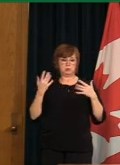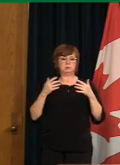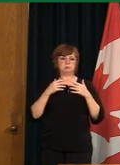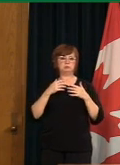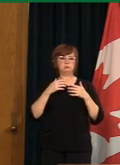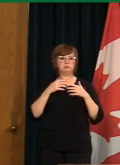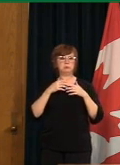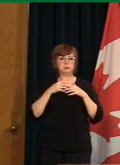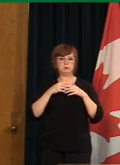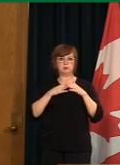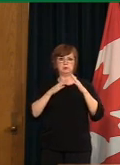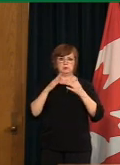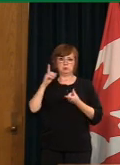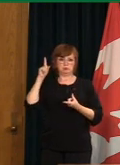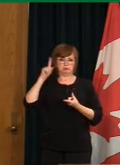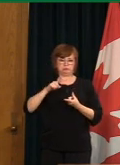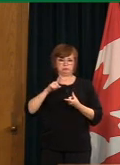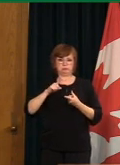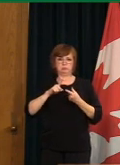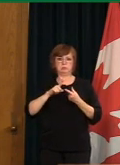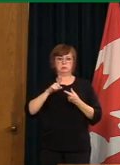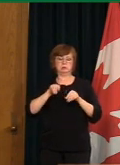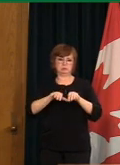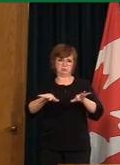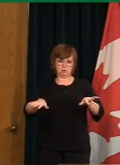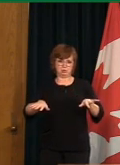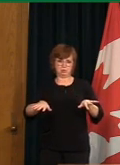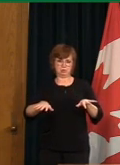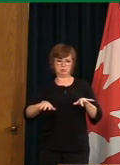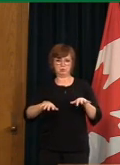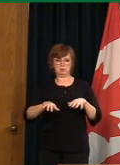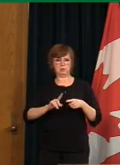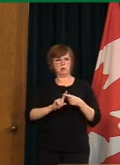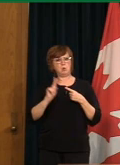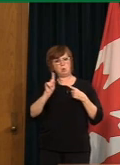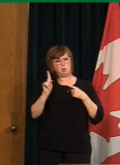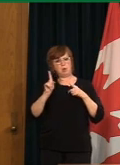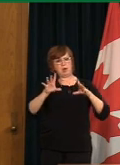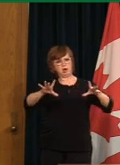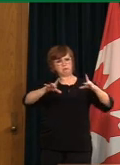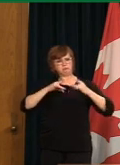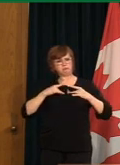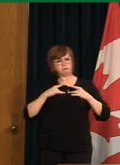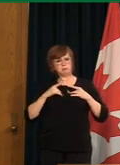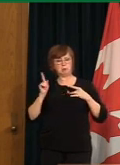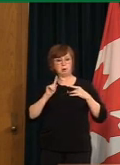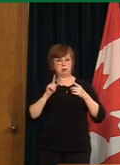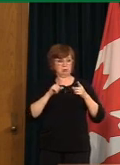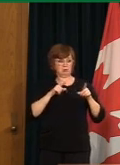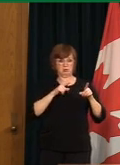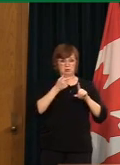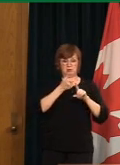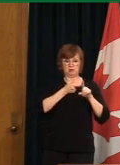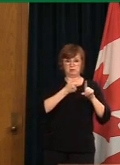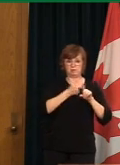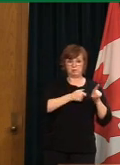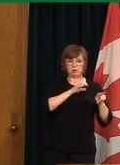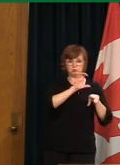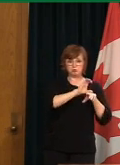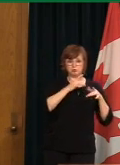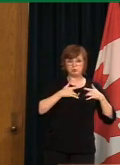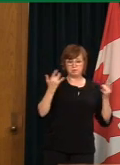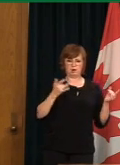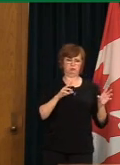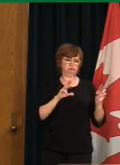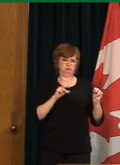In terms of looking at where people are getting exposed, obviously we aren't having super spreader events anymore, which is good. We